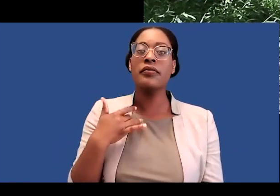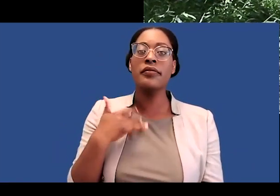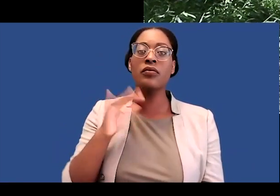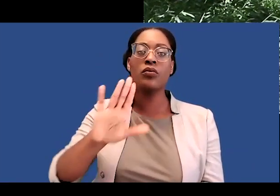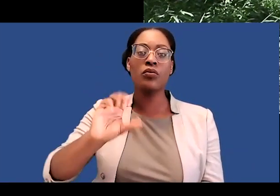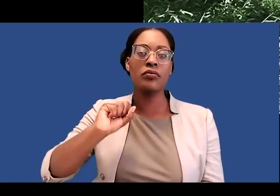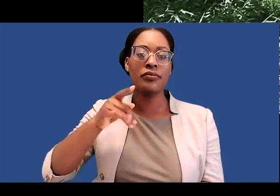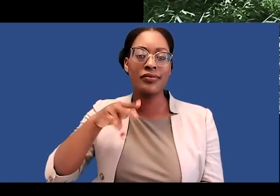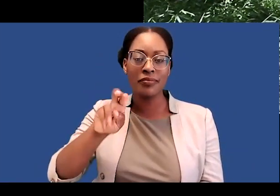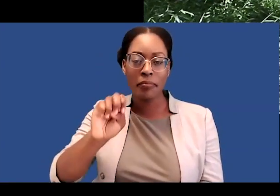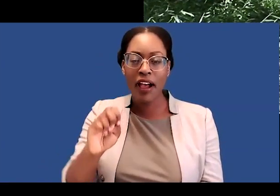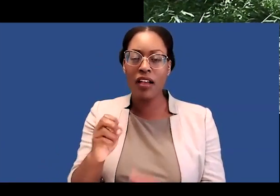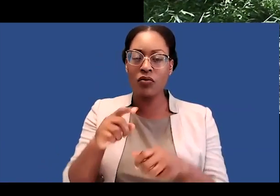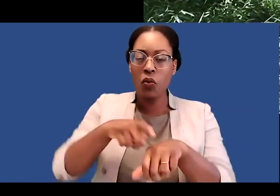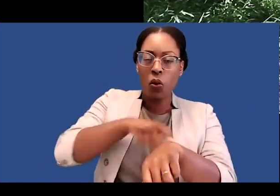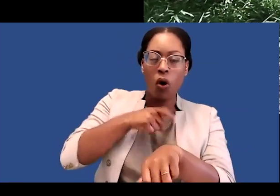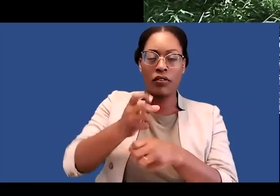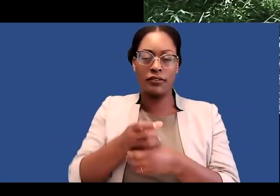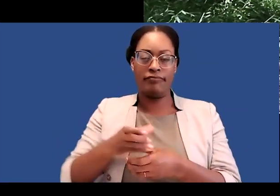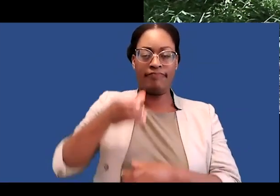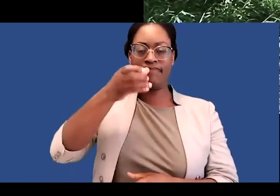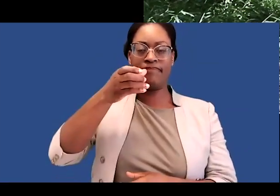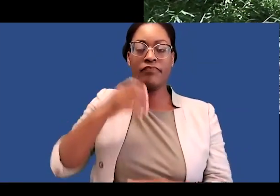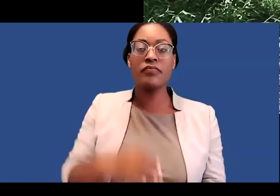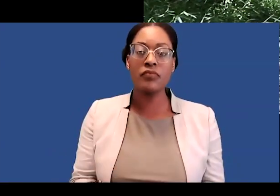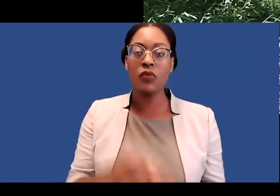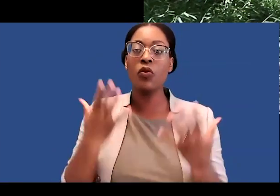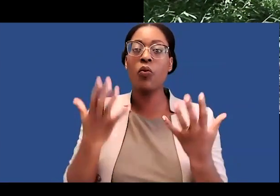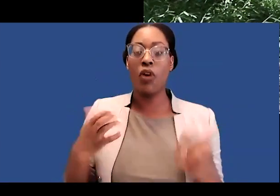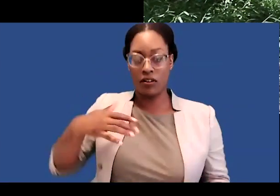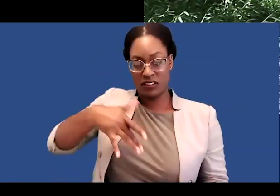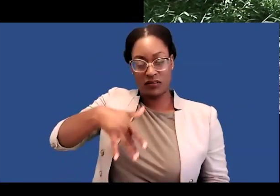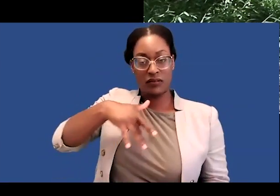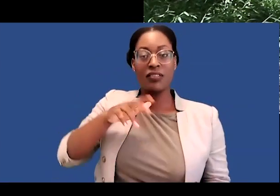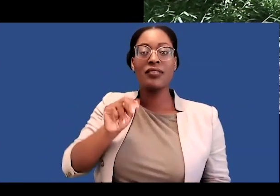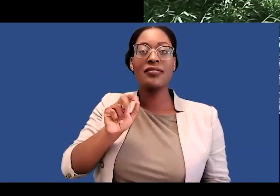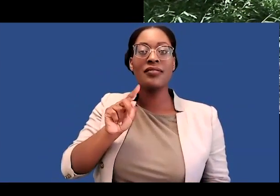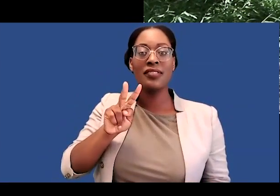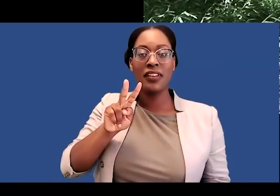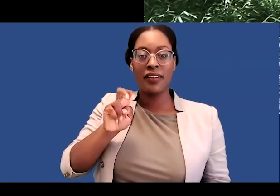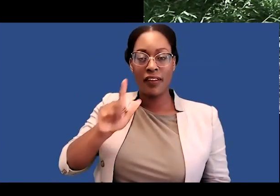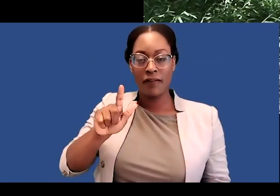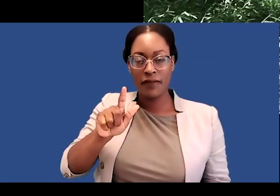navel back towards the spine. And just stretch everything up.